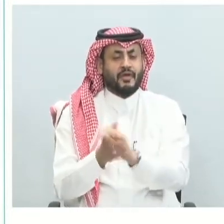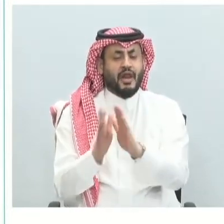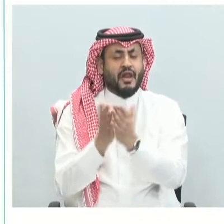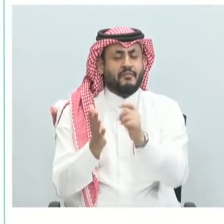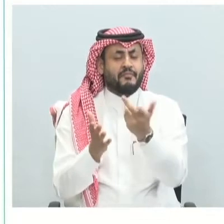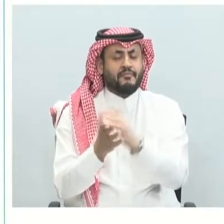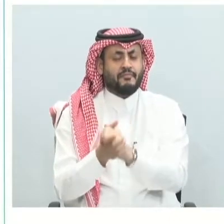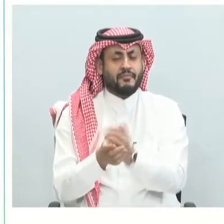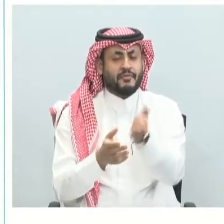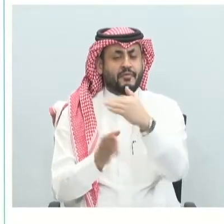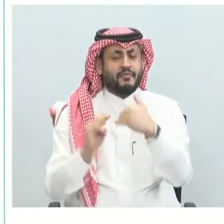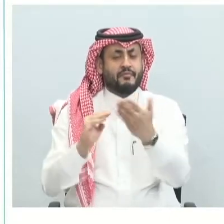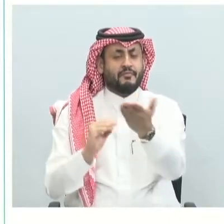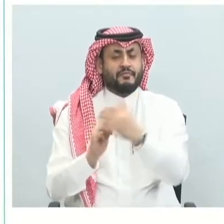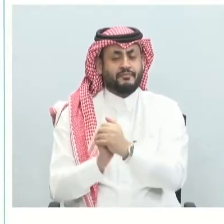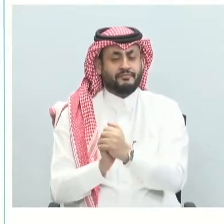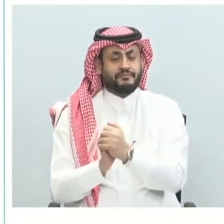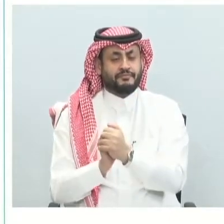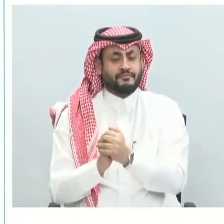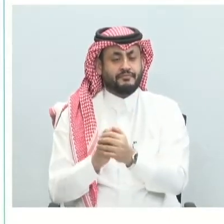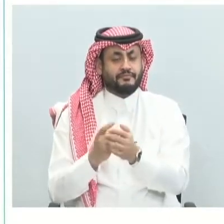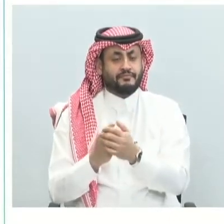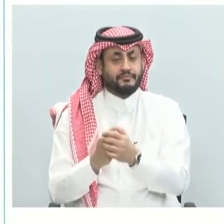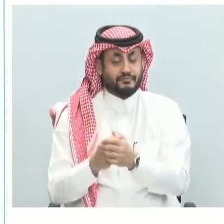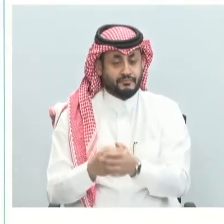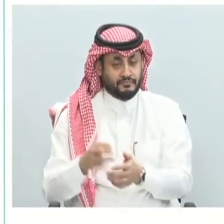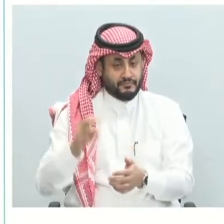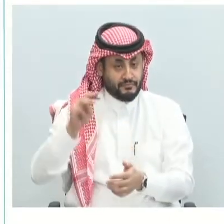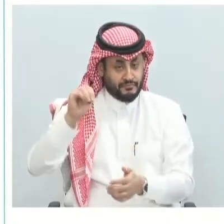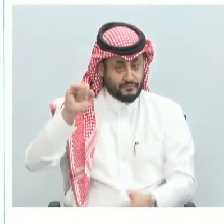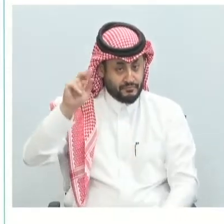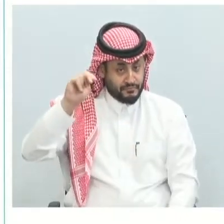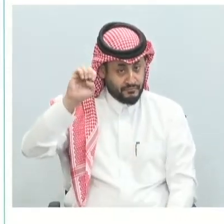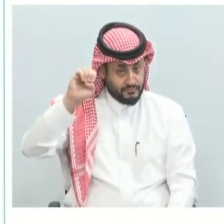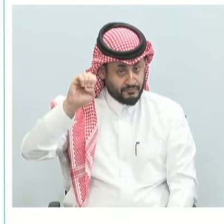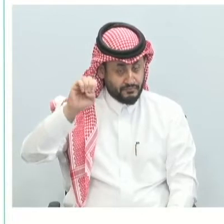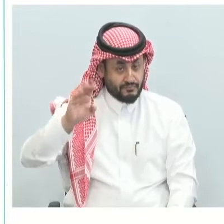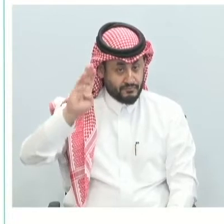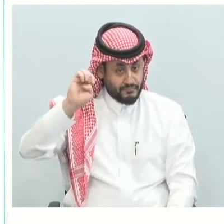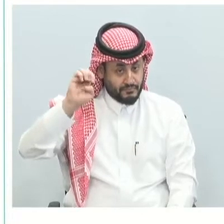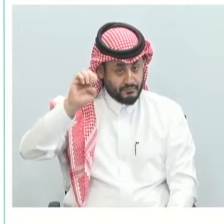book is this? So we have a man. Did he say it's mine book